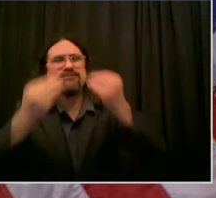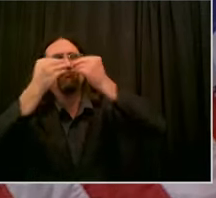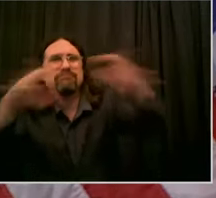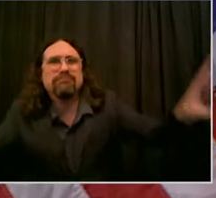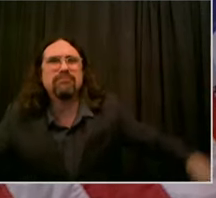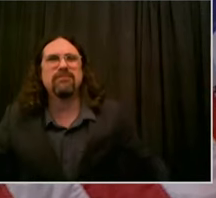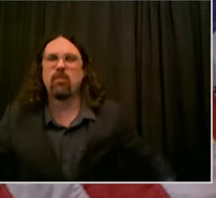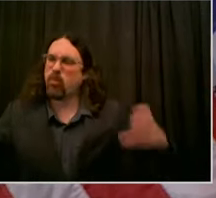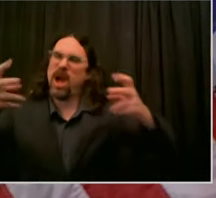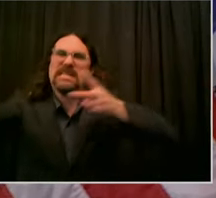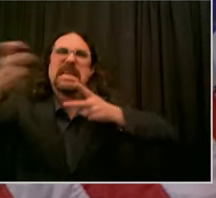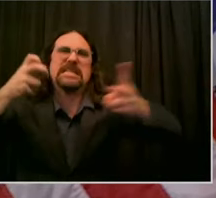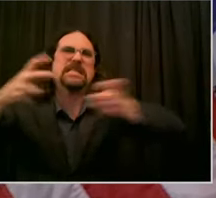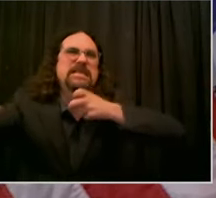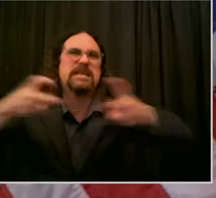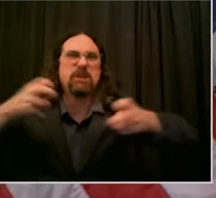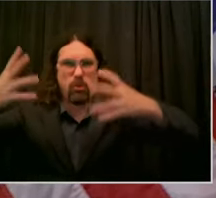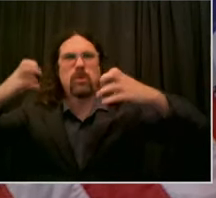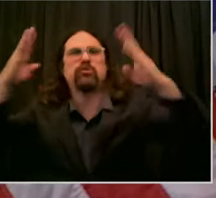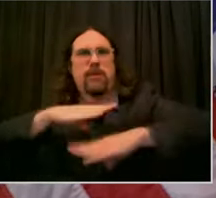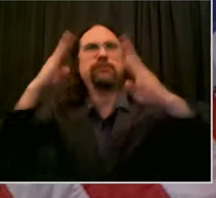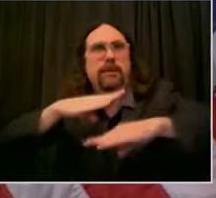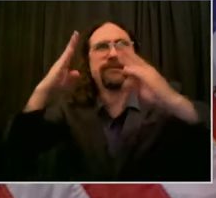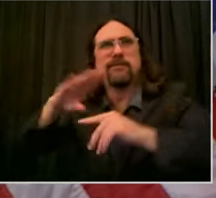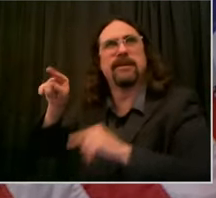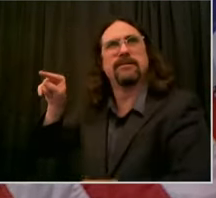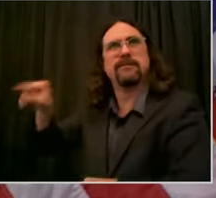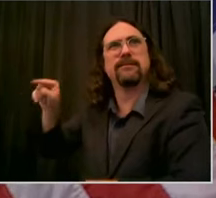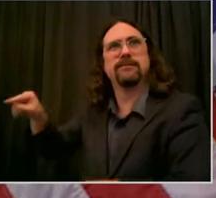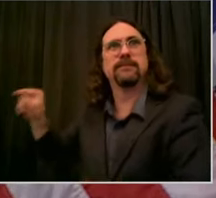said, we're going to find ways to help you. And again,